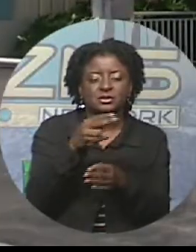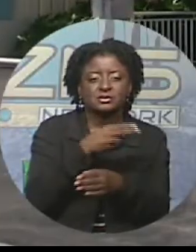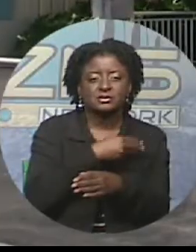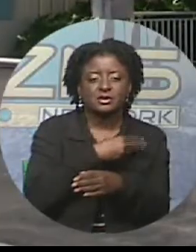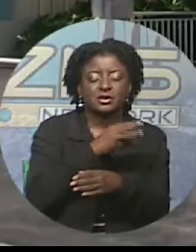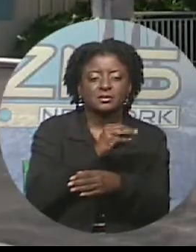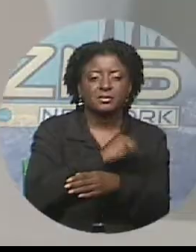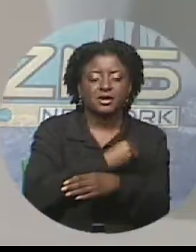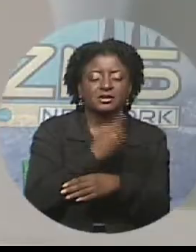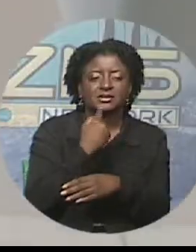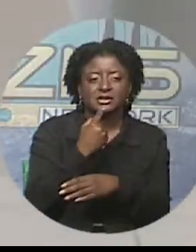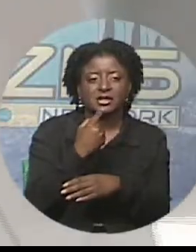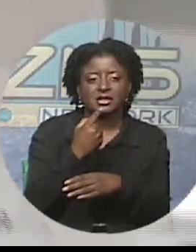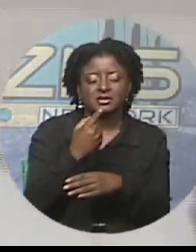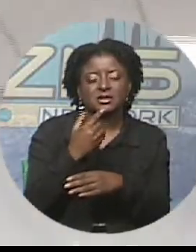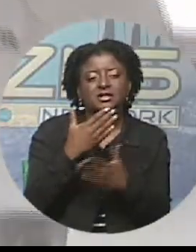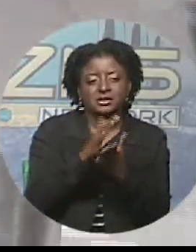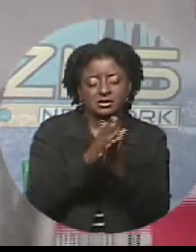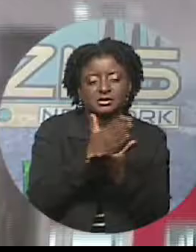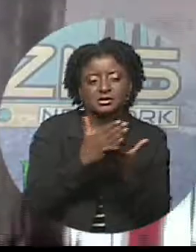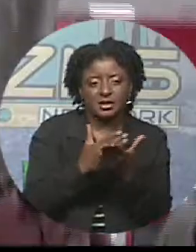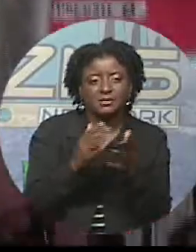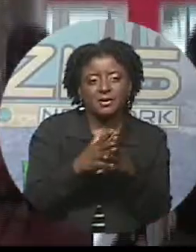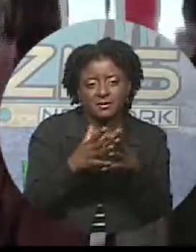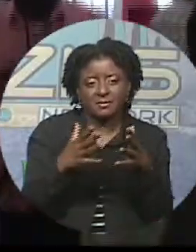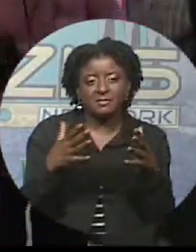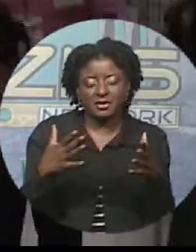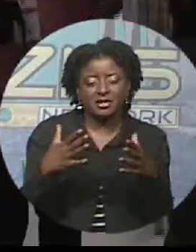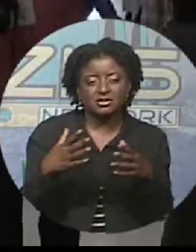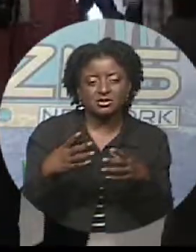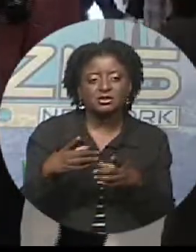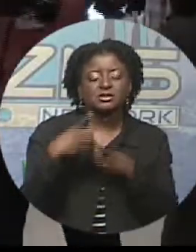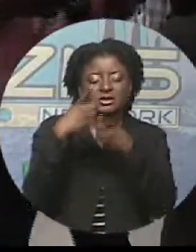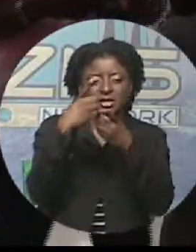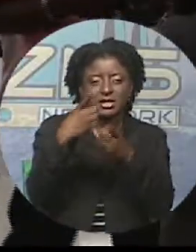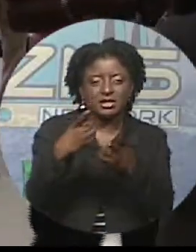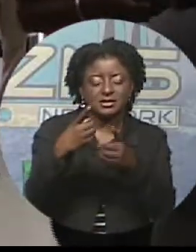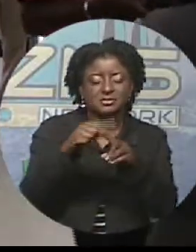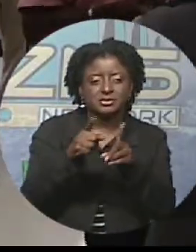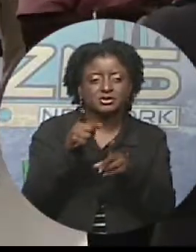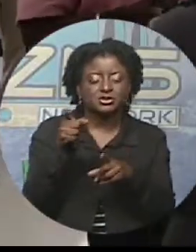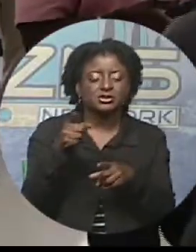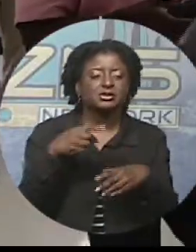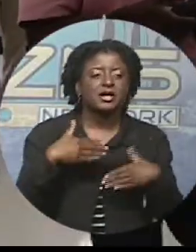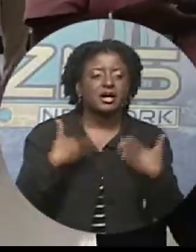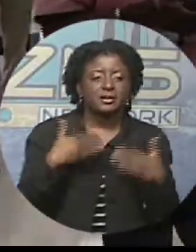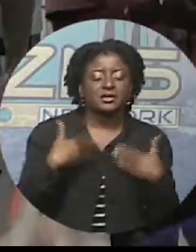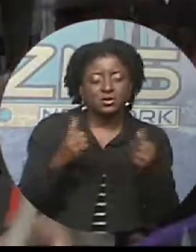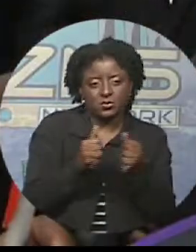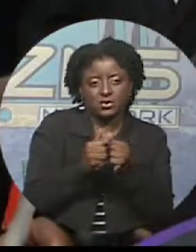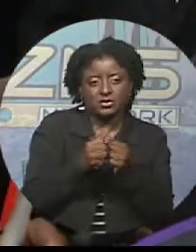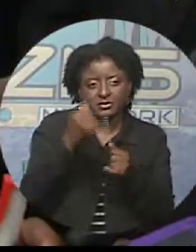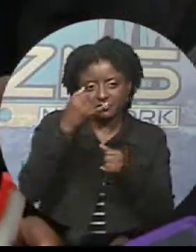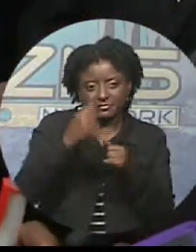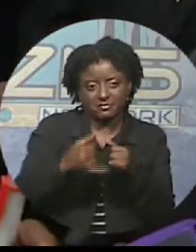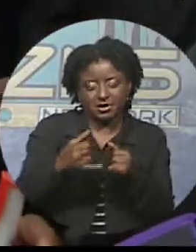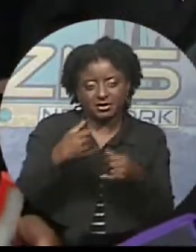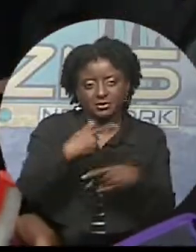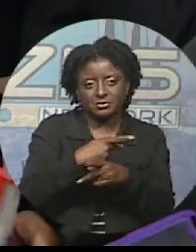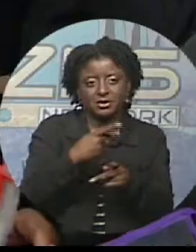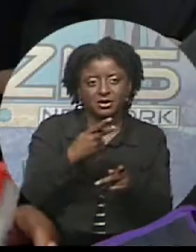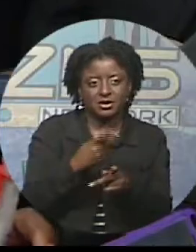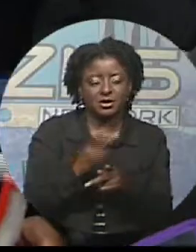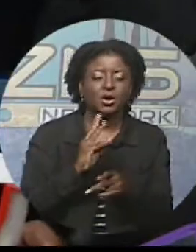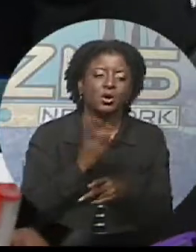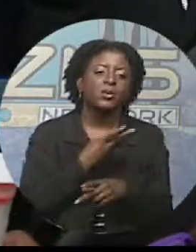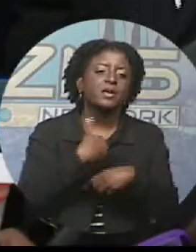major setbacks to get the facility open, she is pleased with the final product. This is an important day because we made a commitment to make this happen.